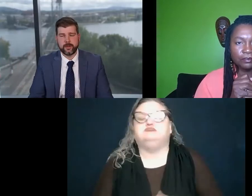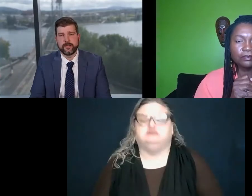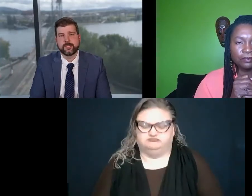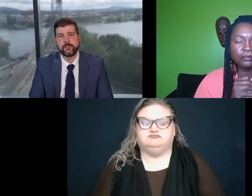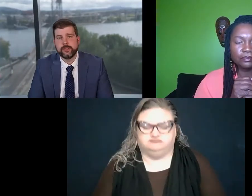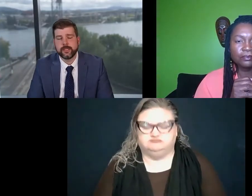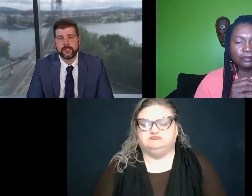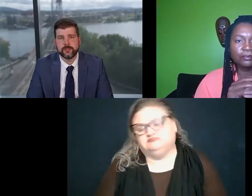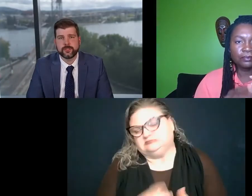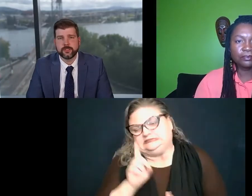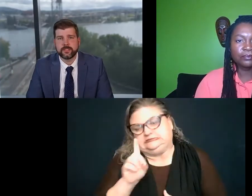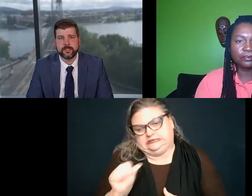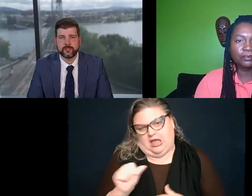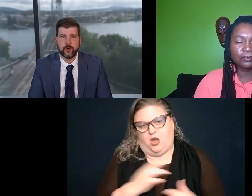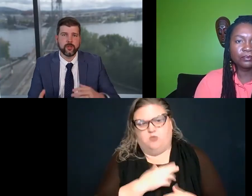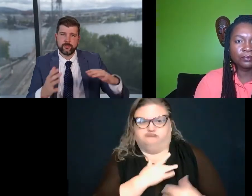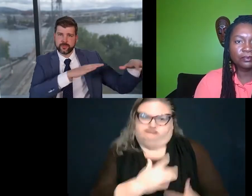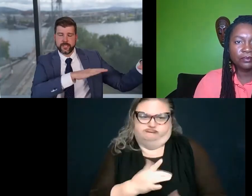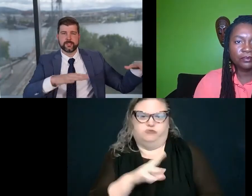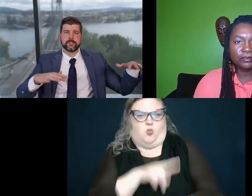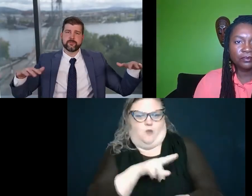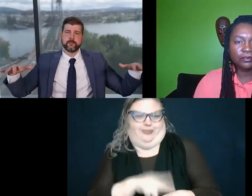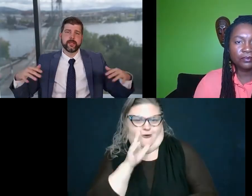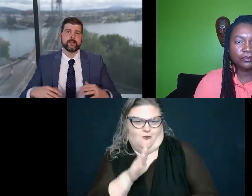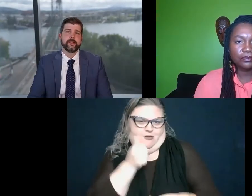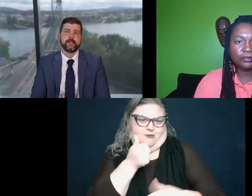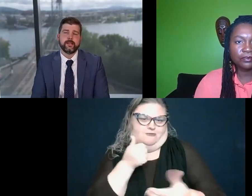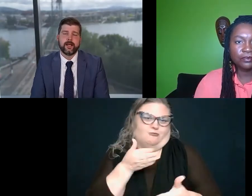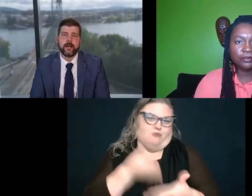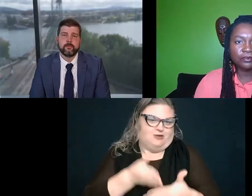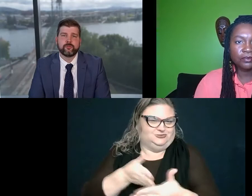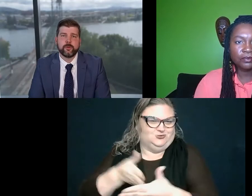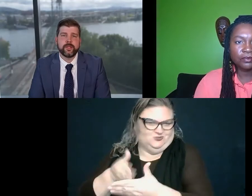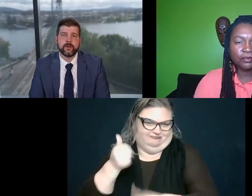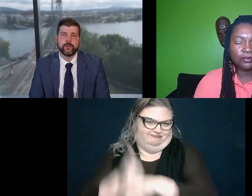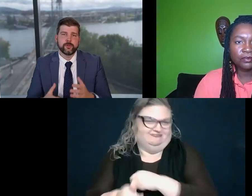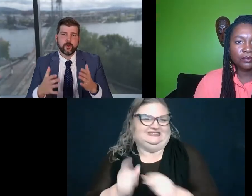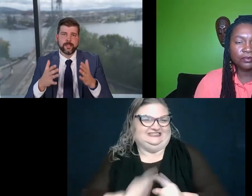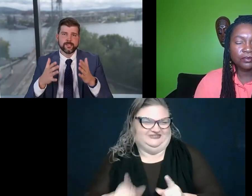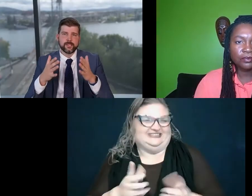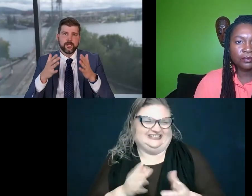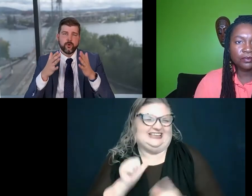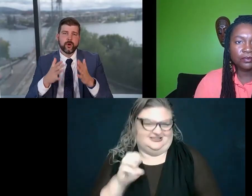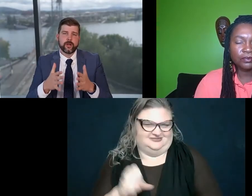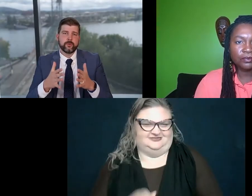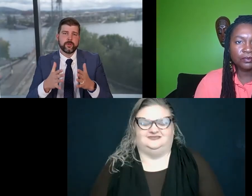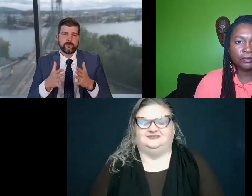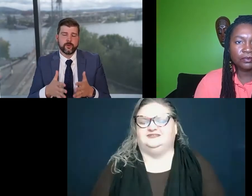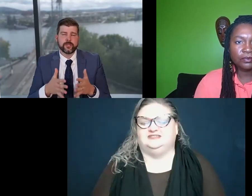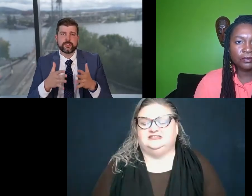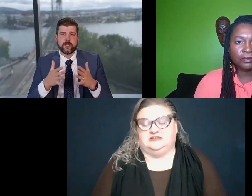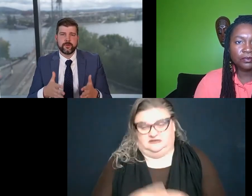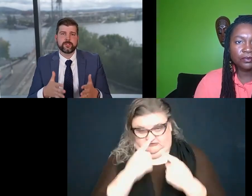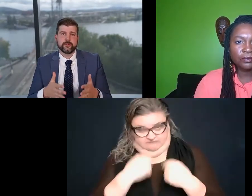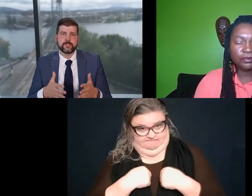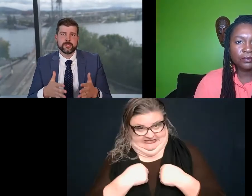be prosecuting under the circumstances. So all of those cases remained. But for me, it really was, what are we going to